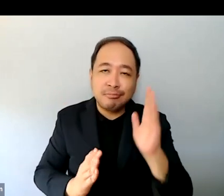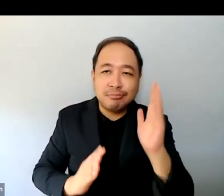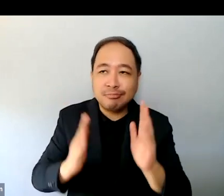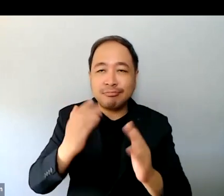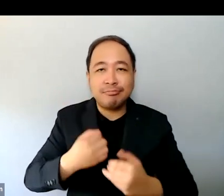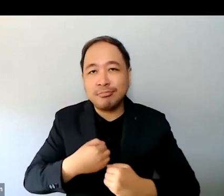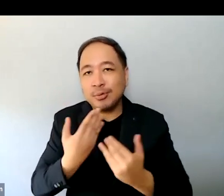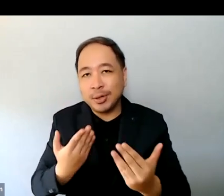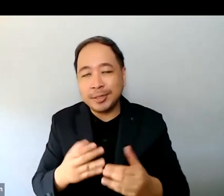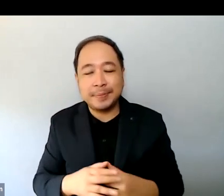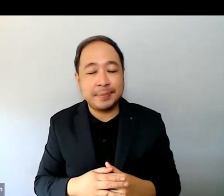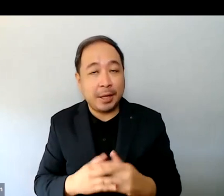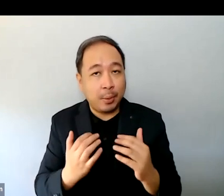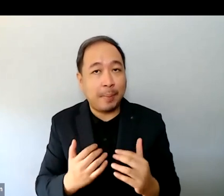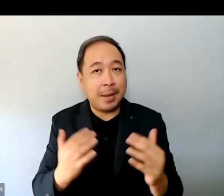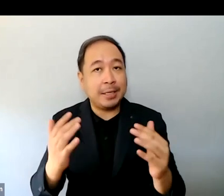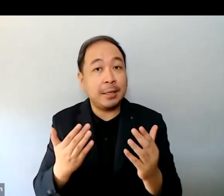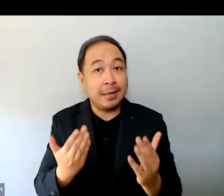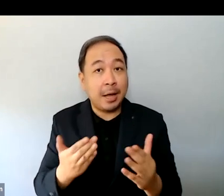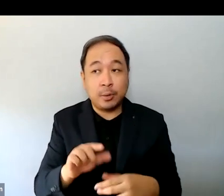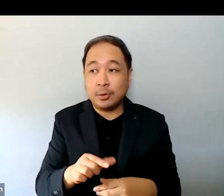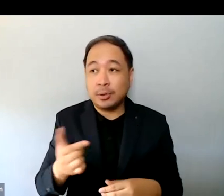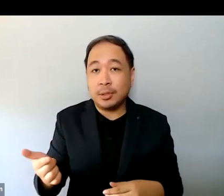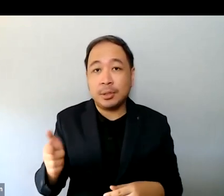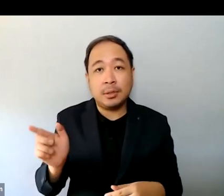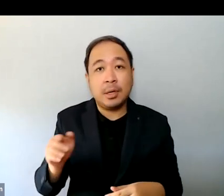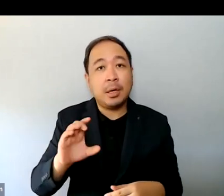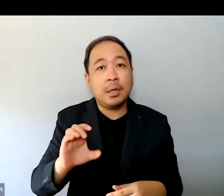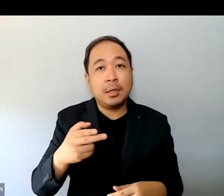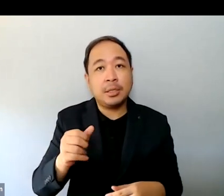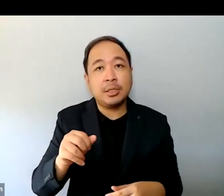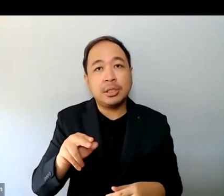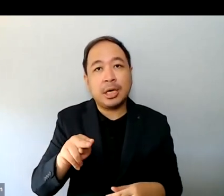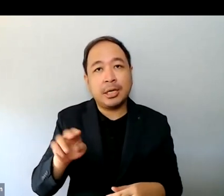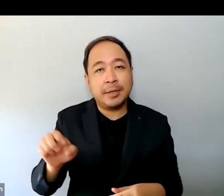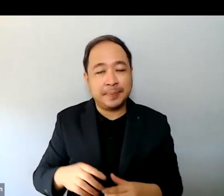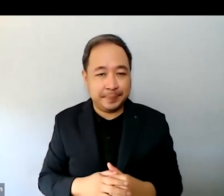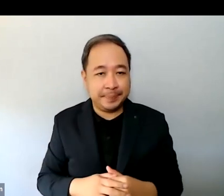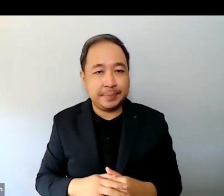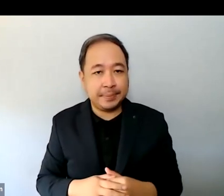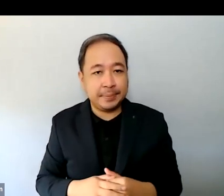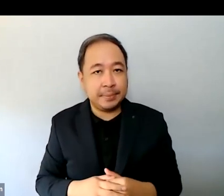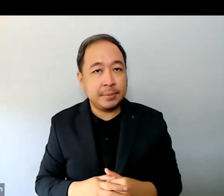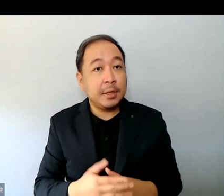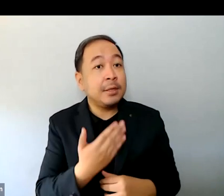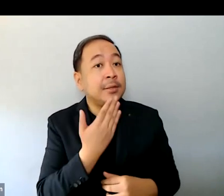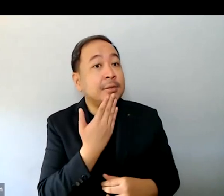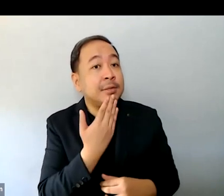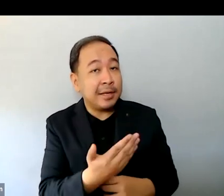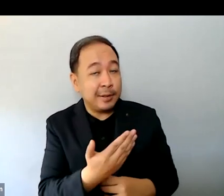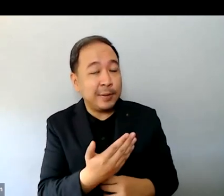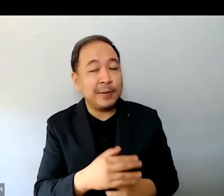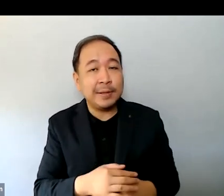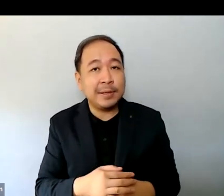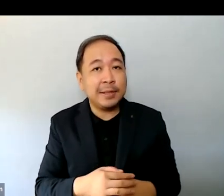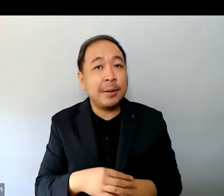I am pleased now to hand back to Shane. The floor is yours. Thank you very much, Ms. Miller, and thank you very much,